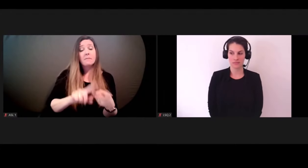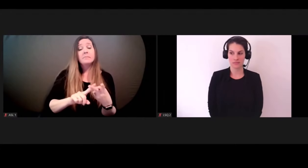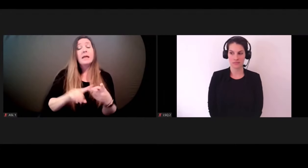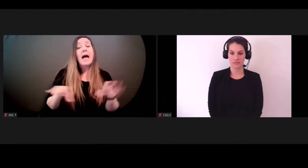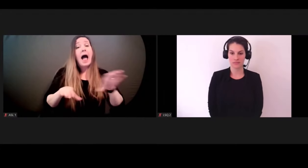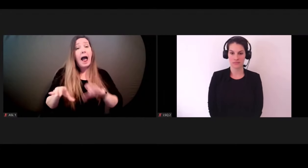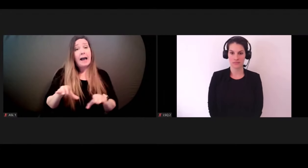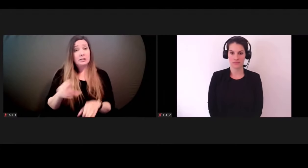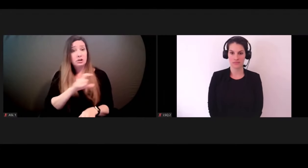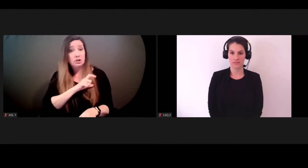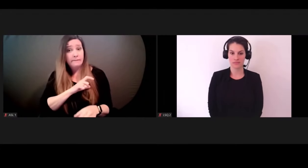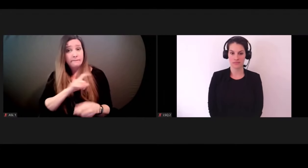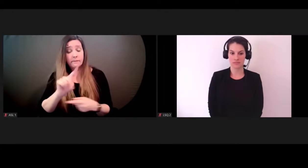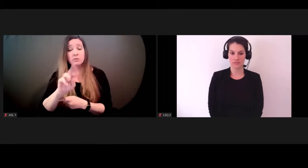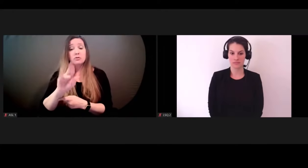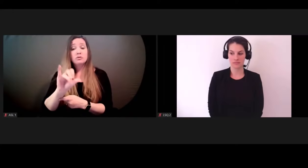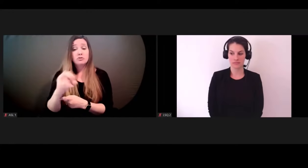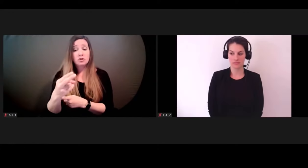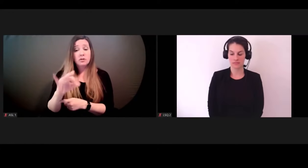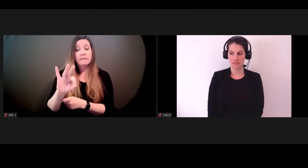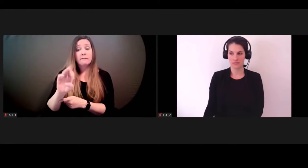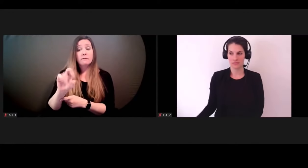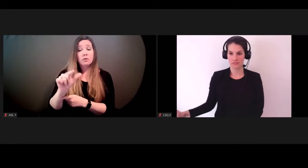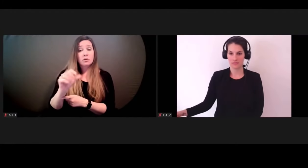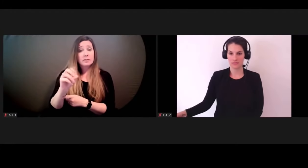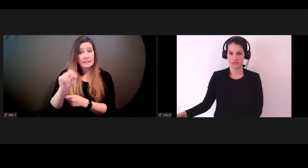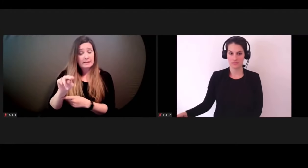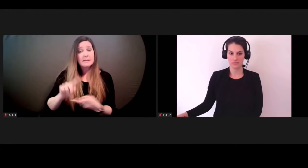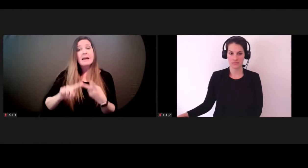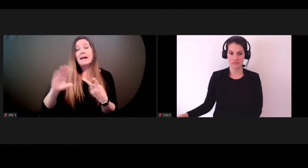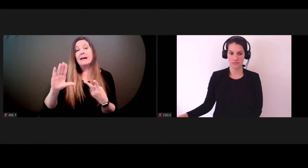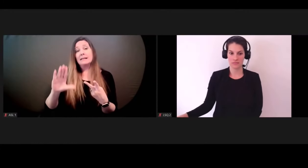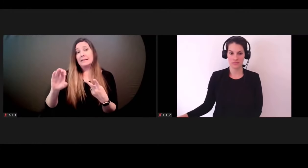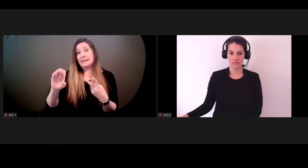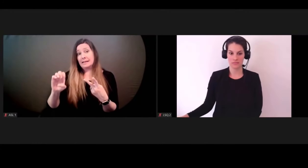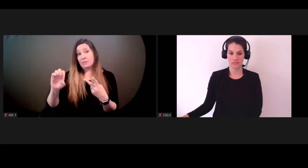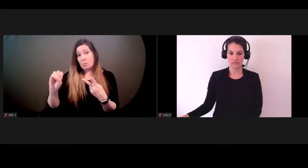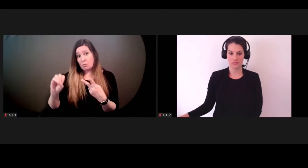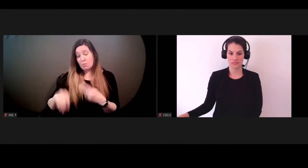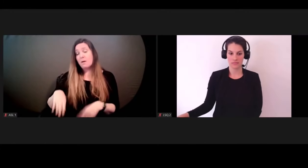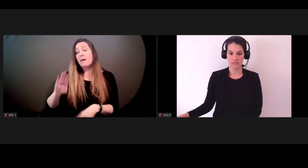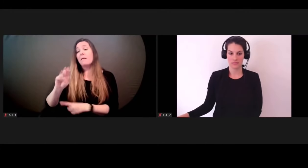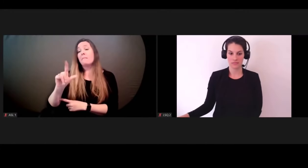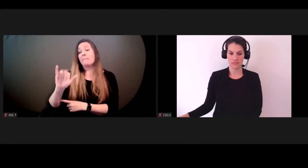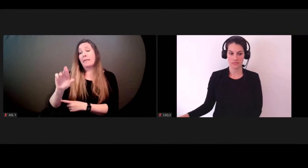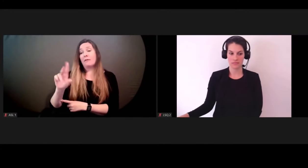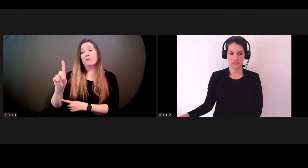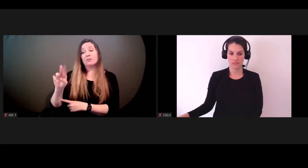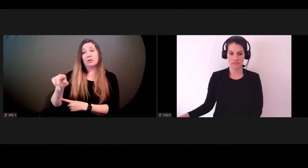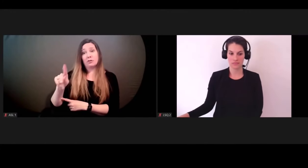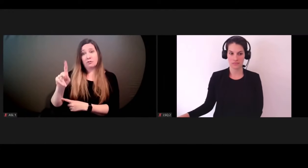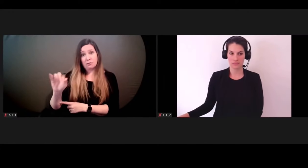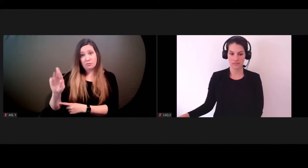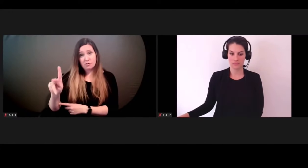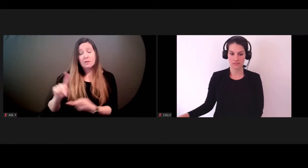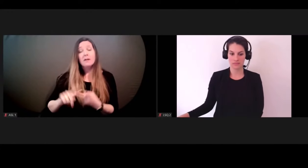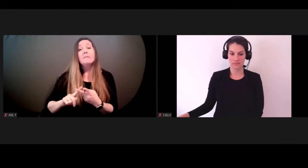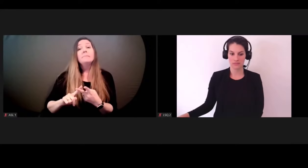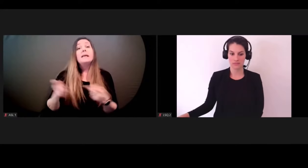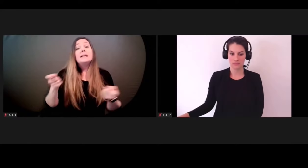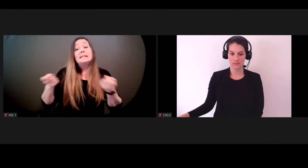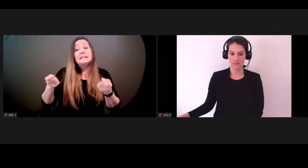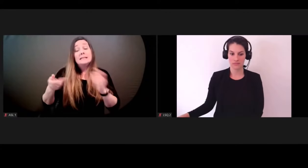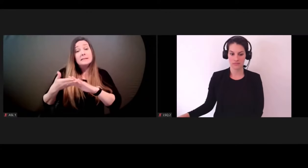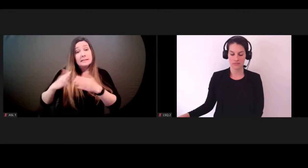Ferguson, and CAO Blair Dunker. And from the city, we have City Manager Steve Kanellakos and